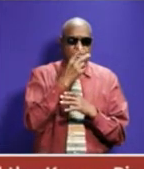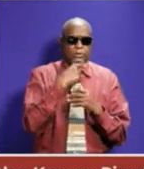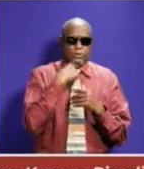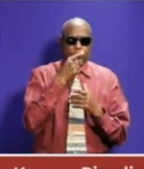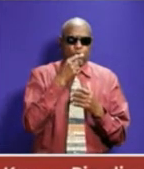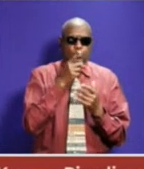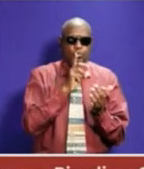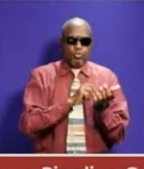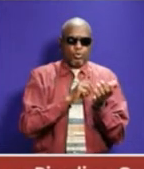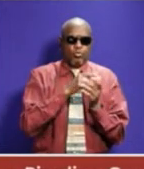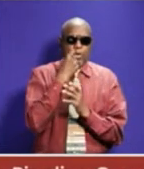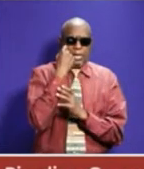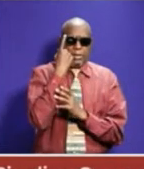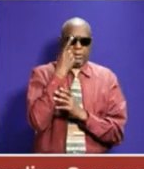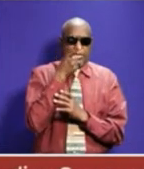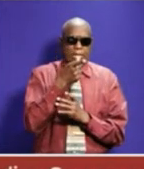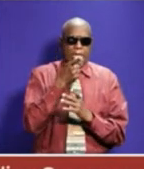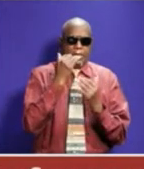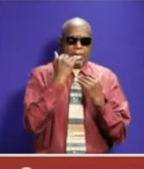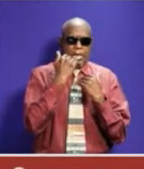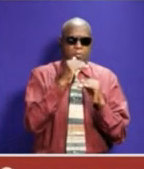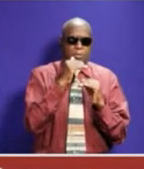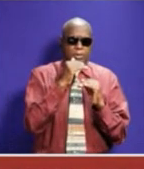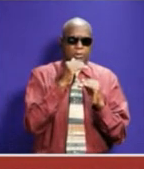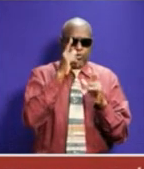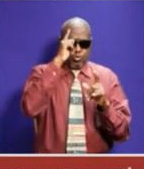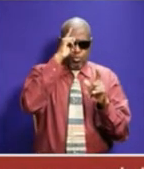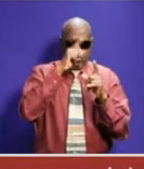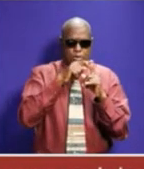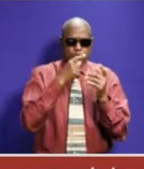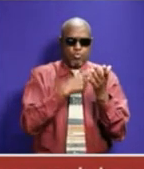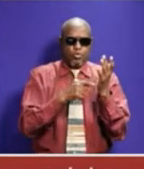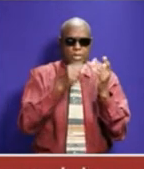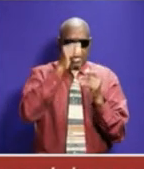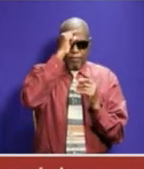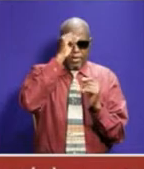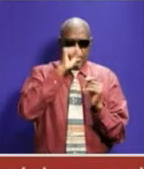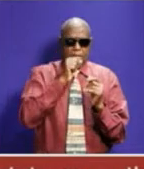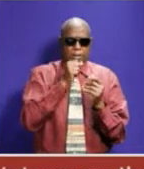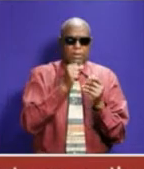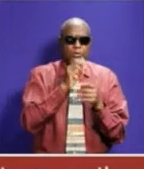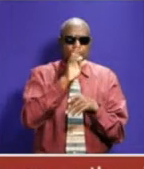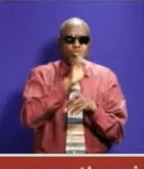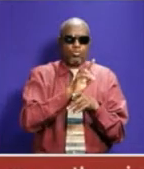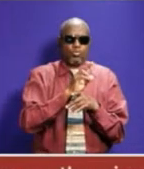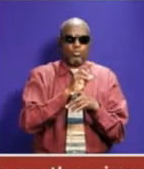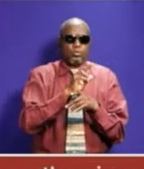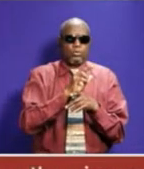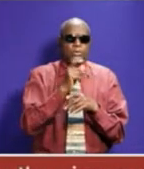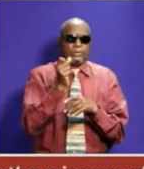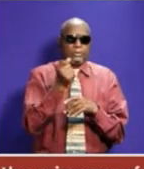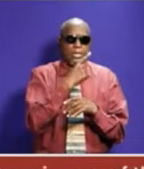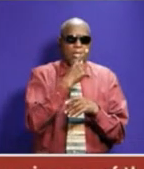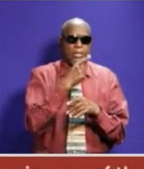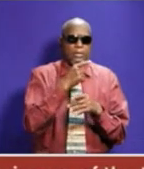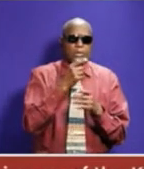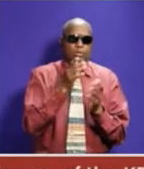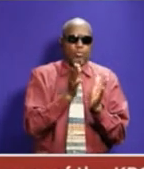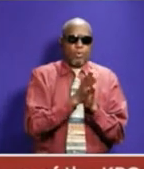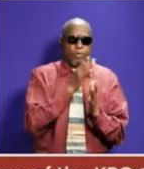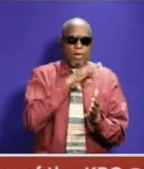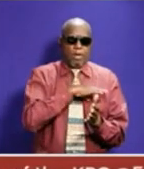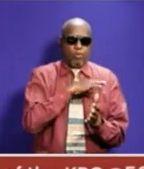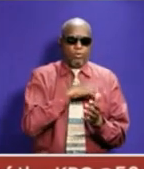doctors to understand that there is a limit to what the government can spend on their salaries and allowances. When the whole thing